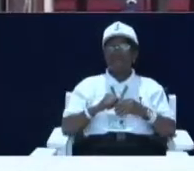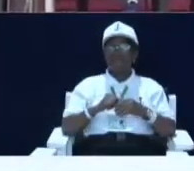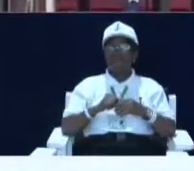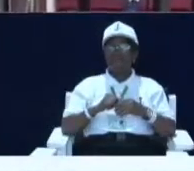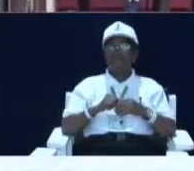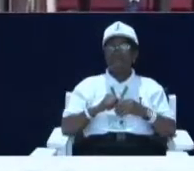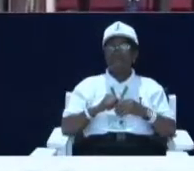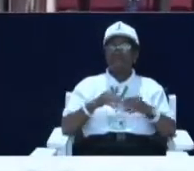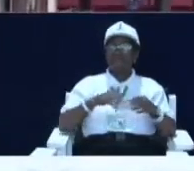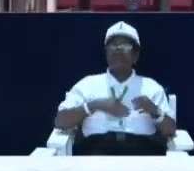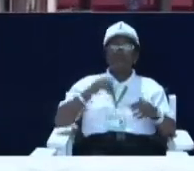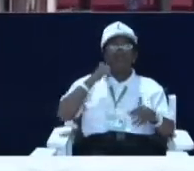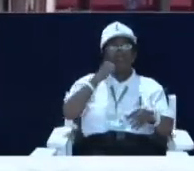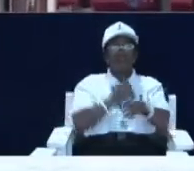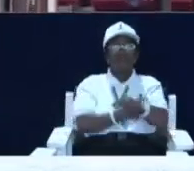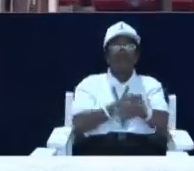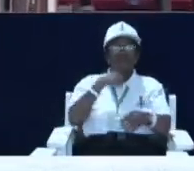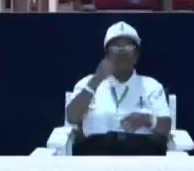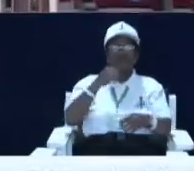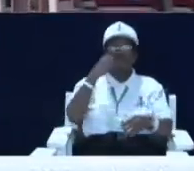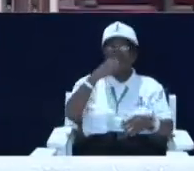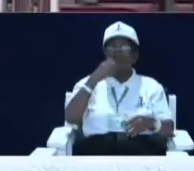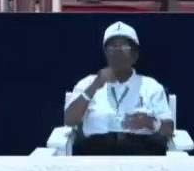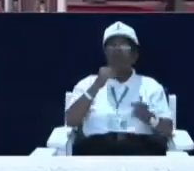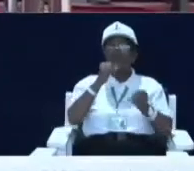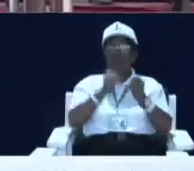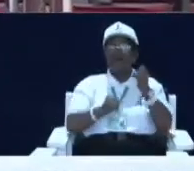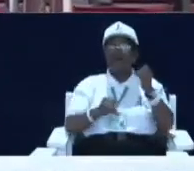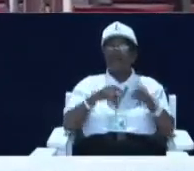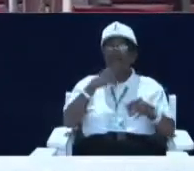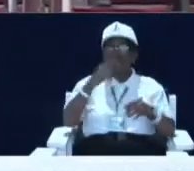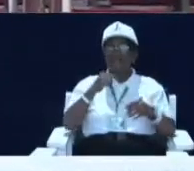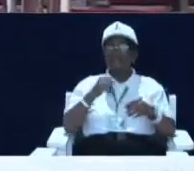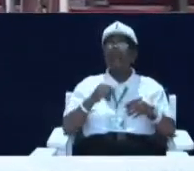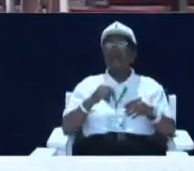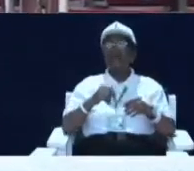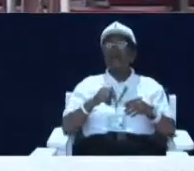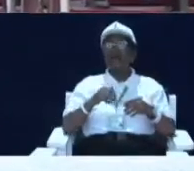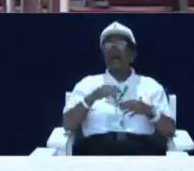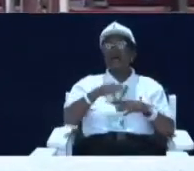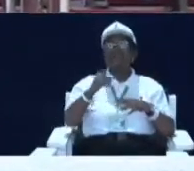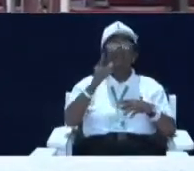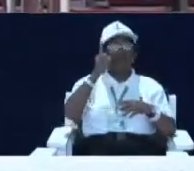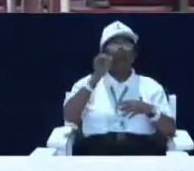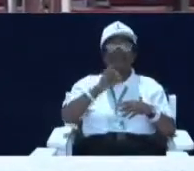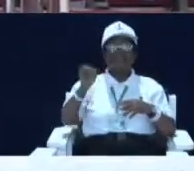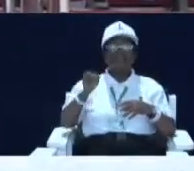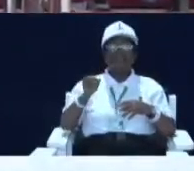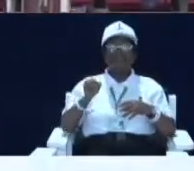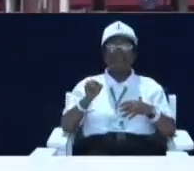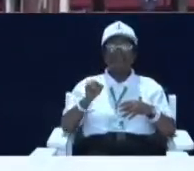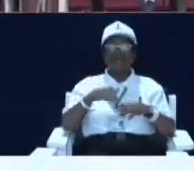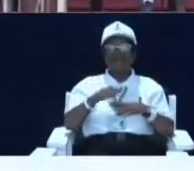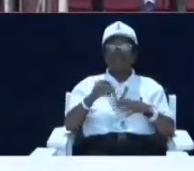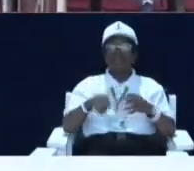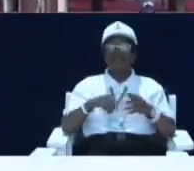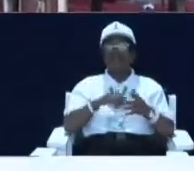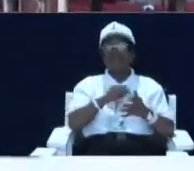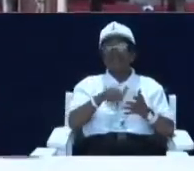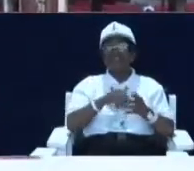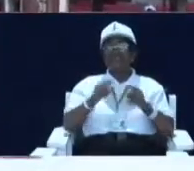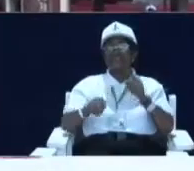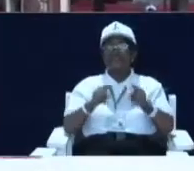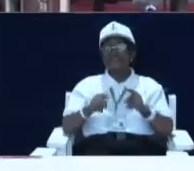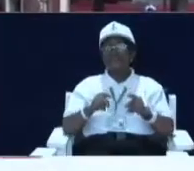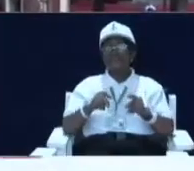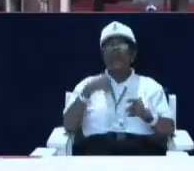My daughter who spoke last said, after listening to all these people who have come before me, what is there left for me to say?